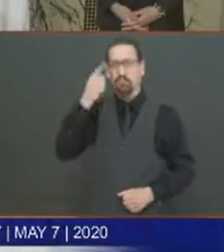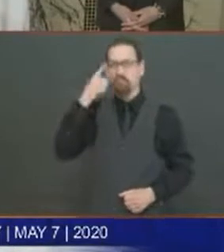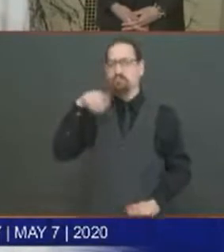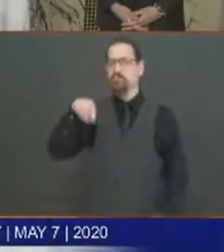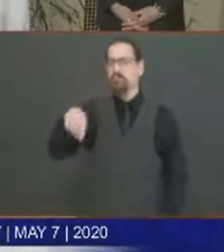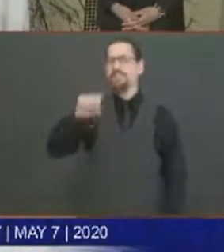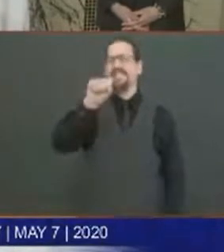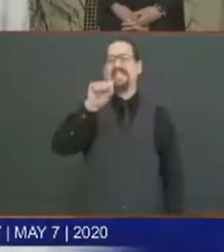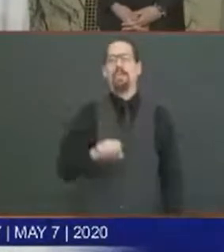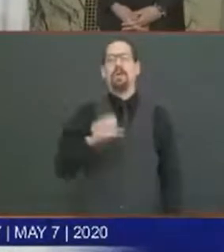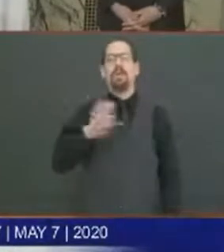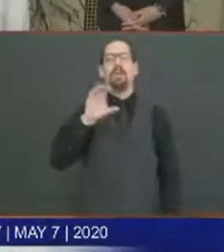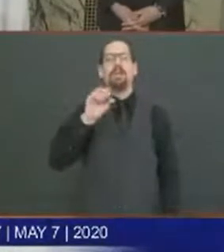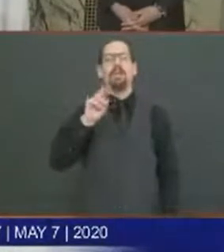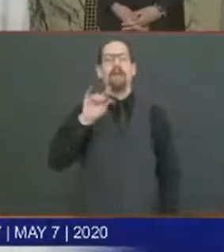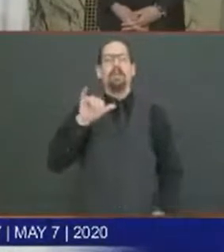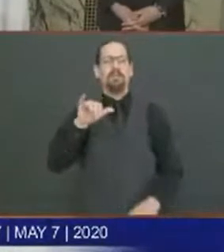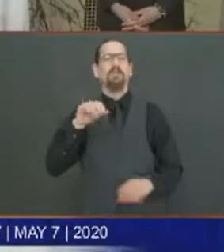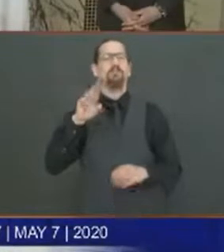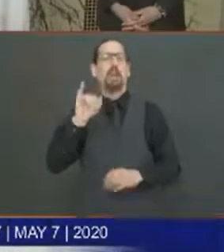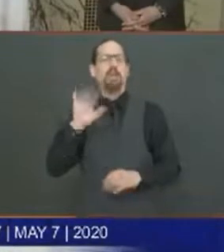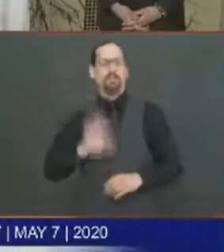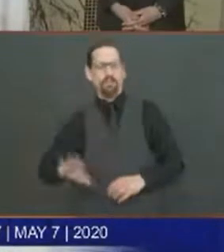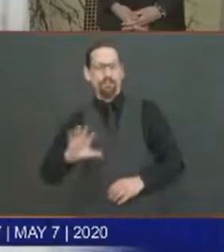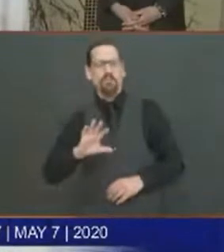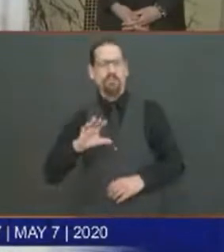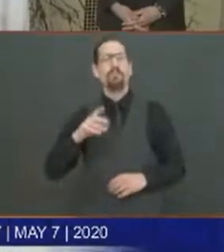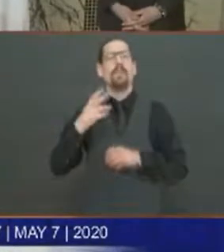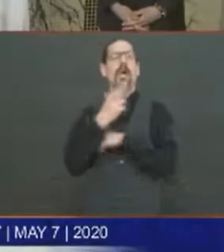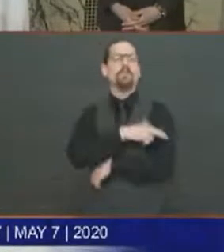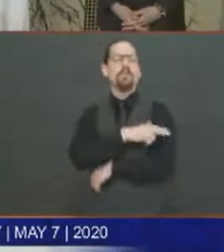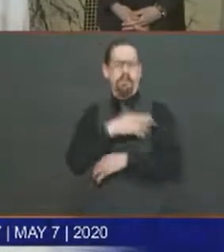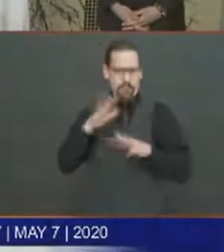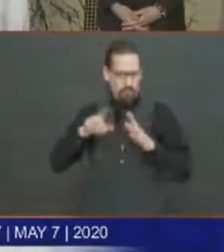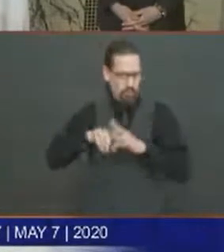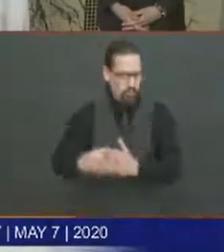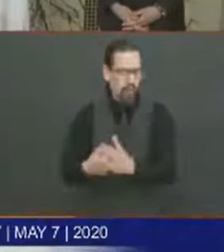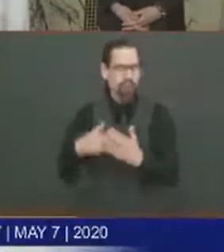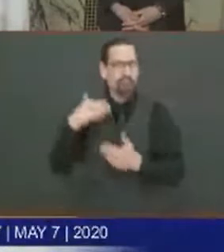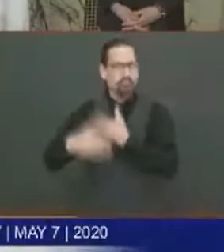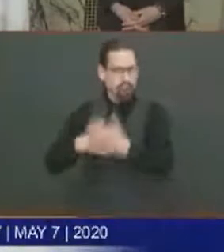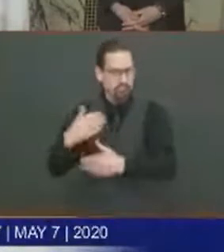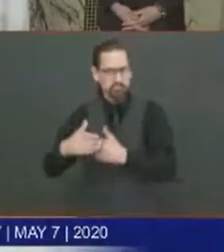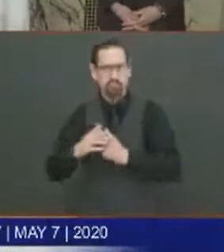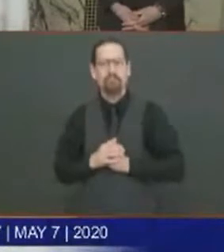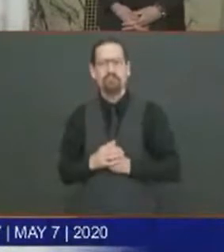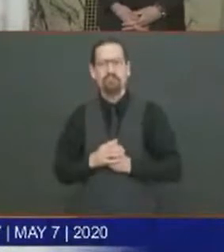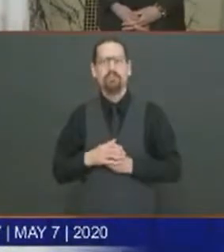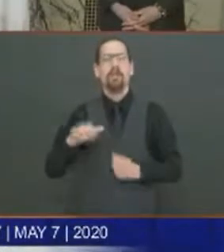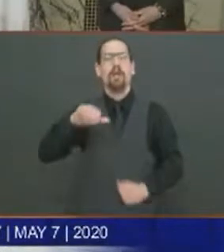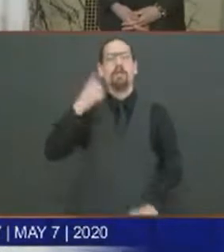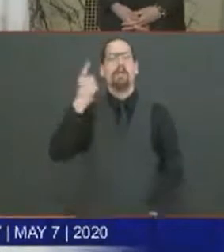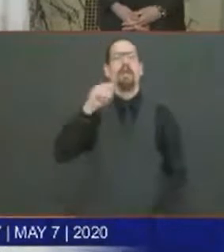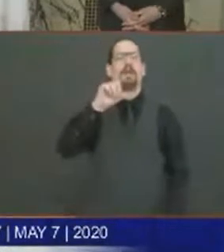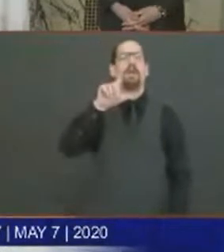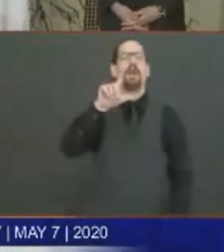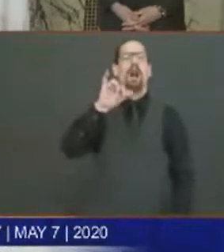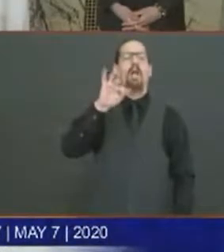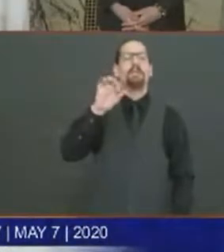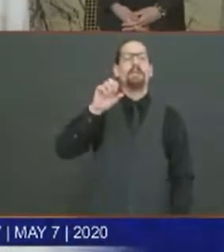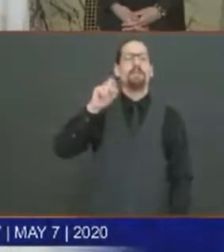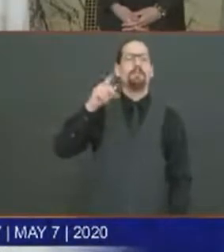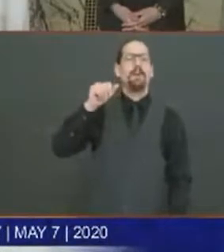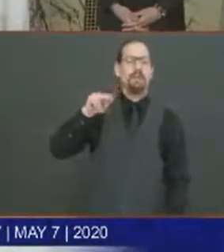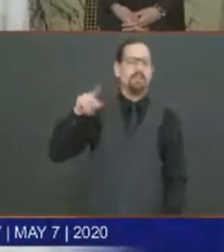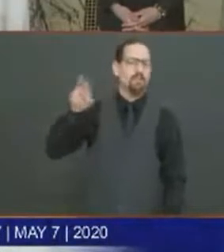Other hospitals, including Lifespan, Care New England, and Charter Care, are moving forward,